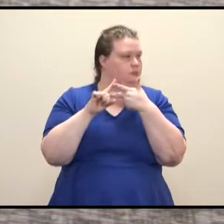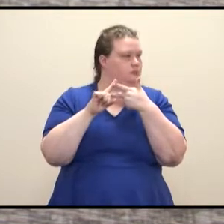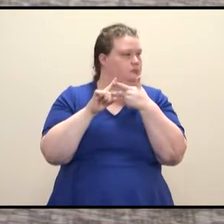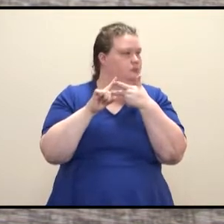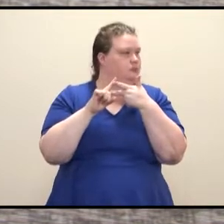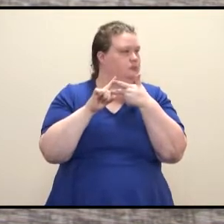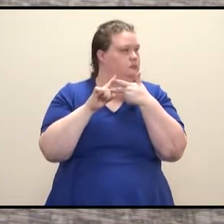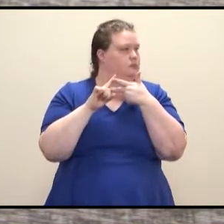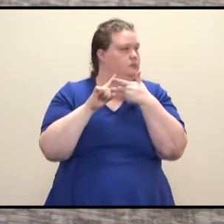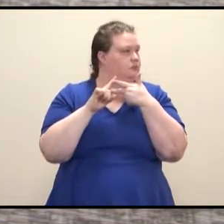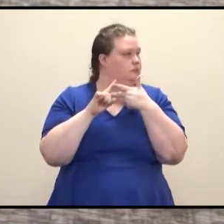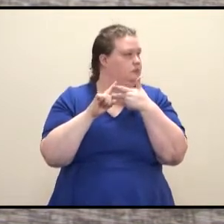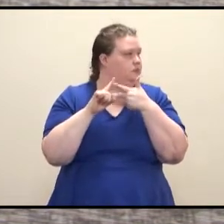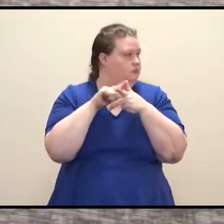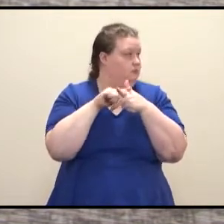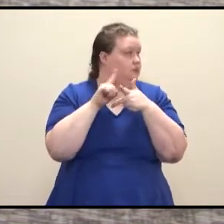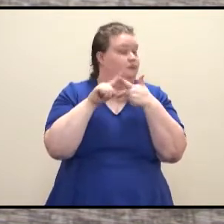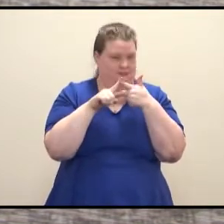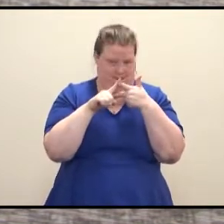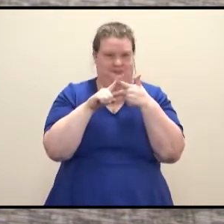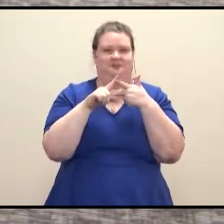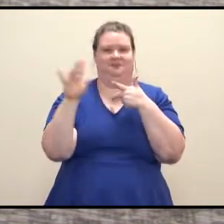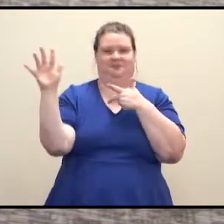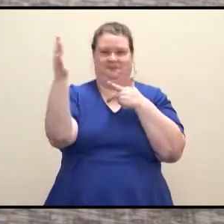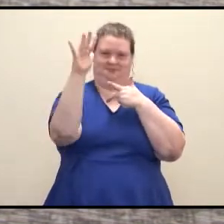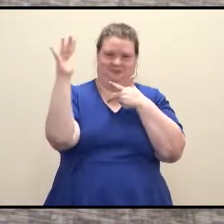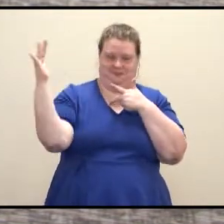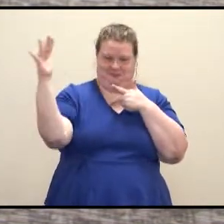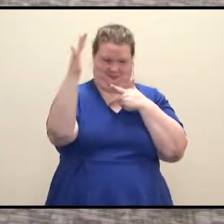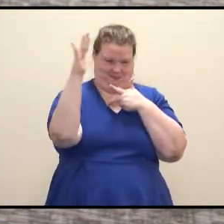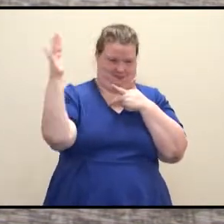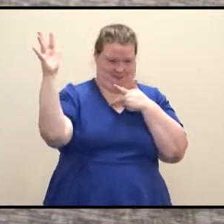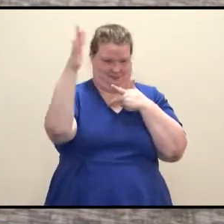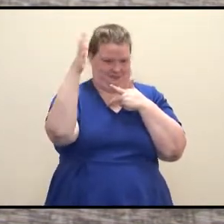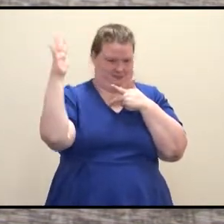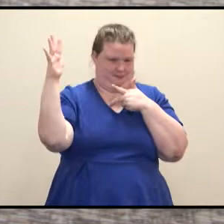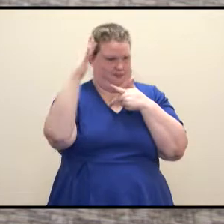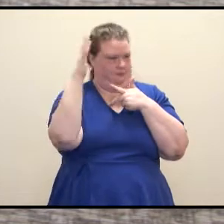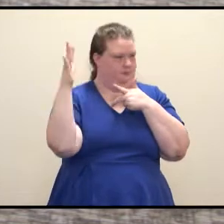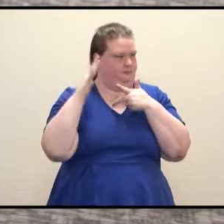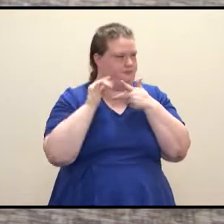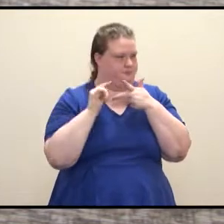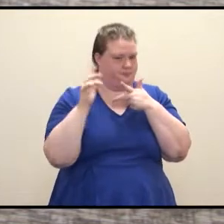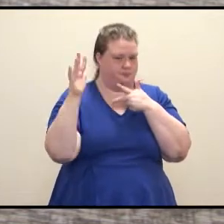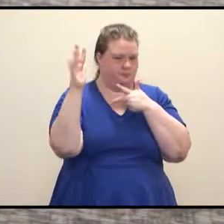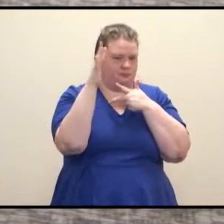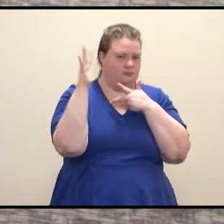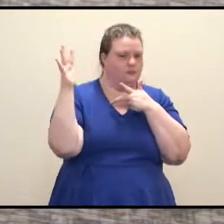Karen Salazar,